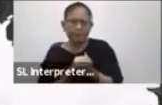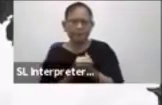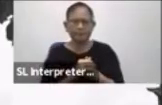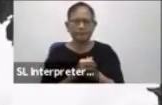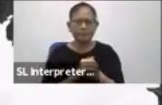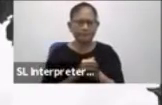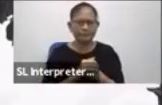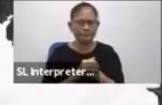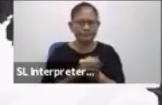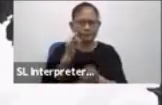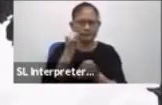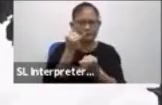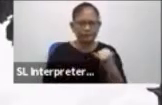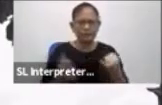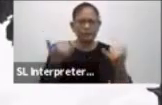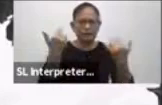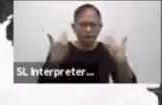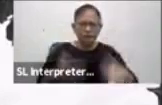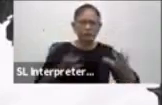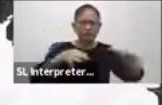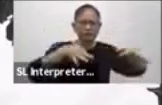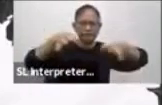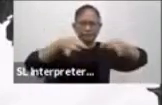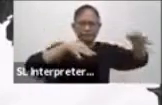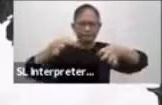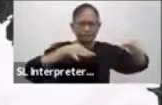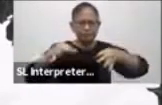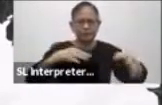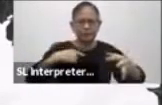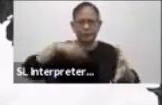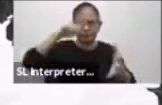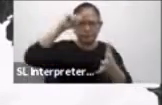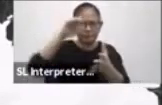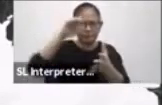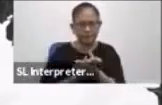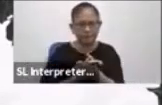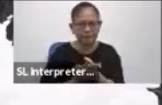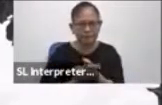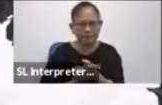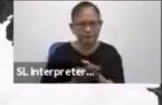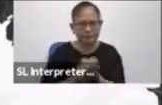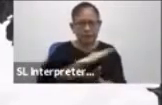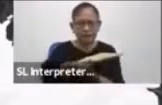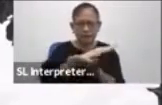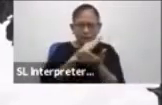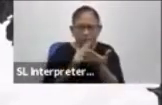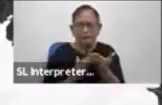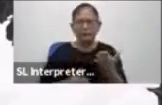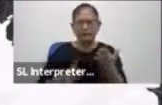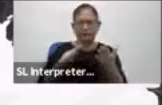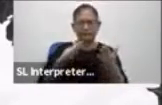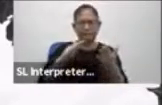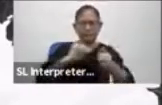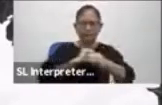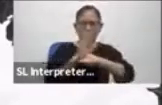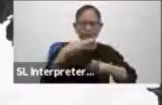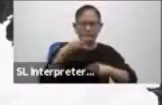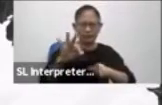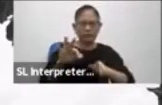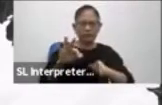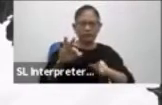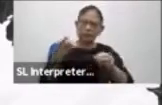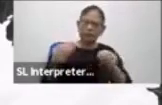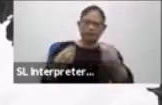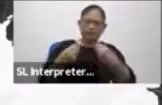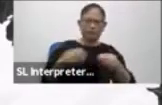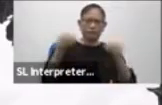And finally, having said this, I do still believe that the COVID-19 pandemic provides us an opportunity to further evolve and